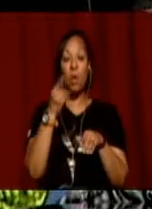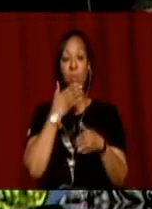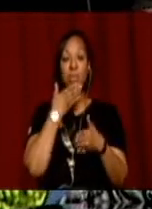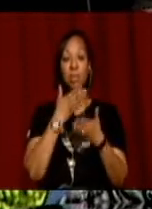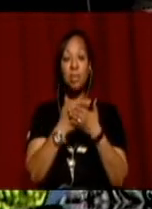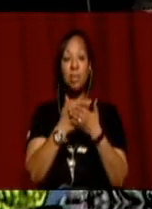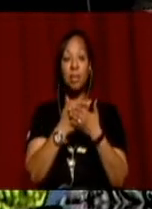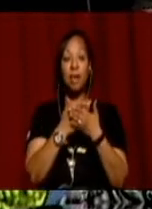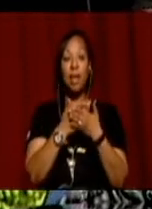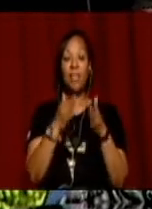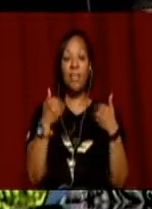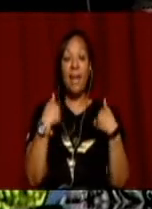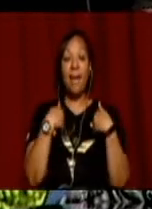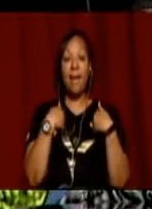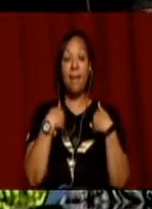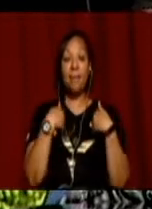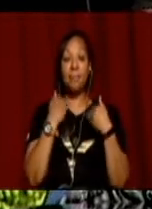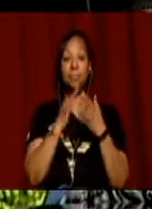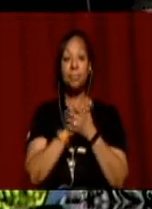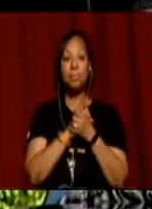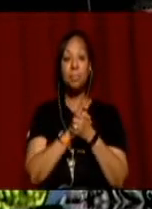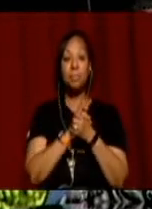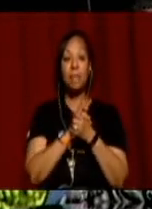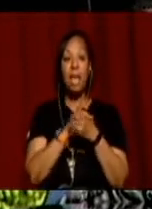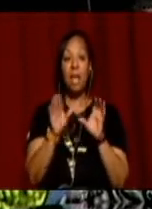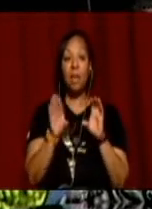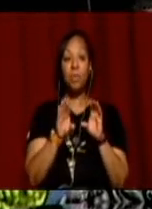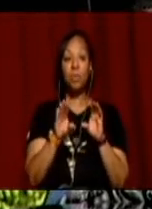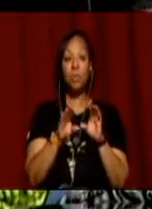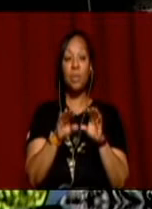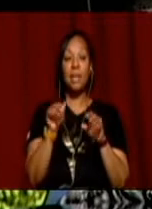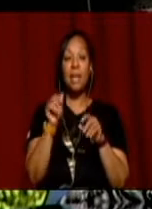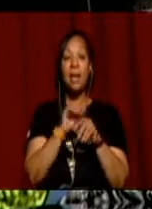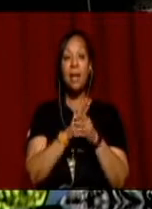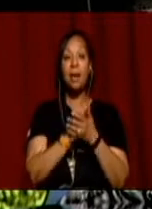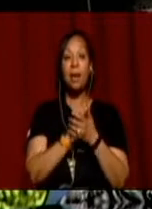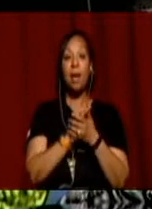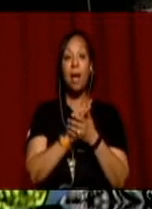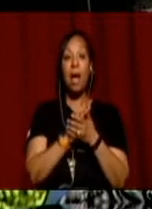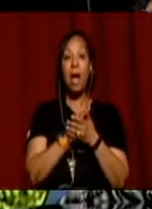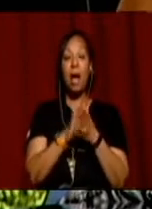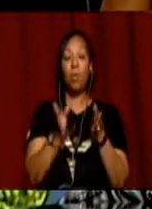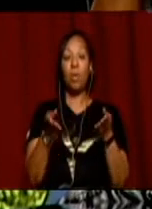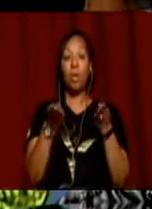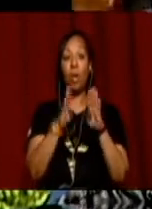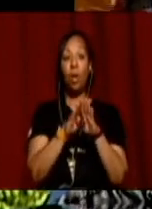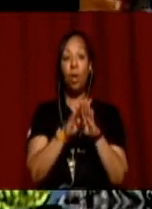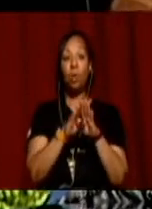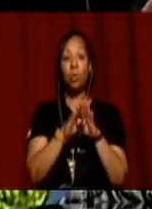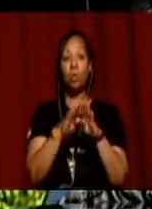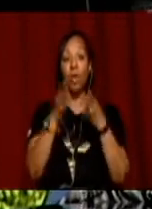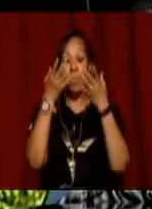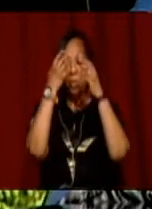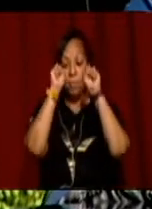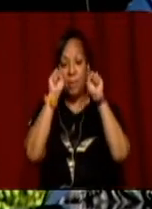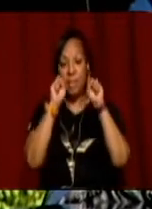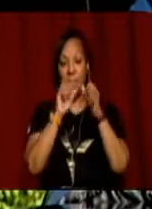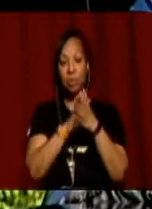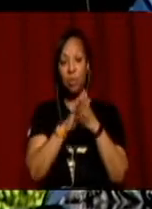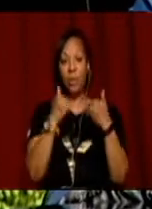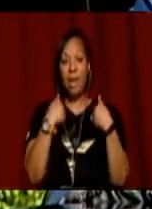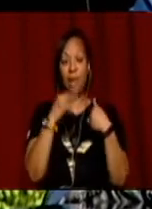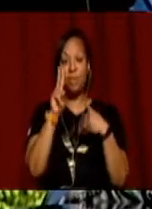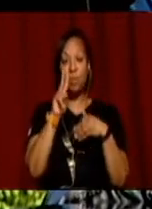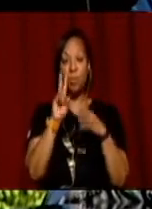One found out that they had it, and they're able to do the data tracing. I want to close with the president. President, we have